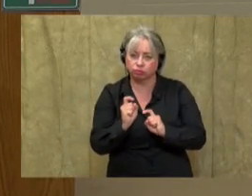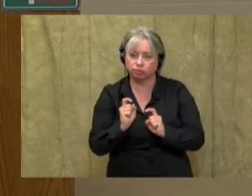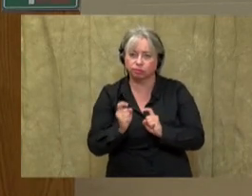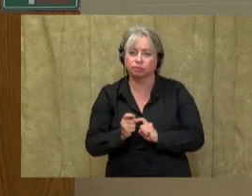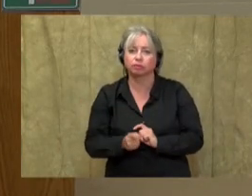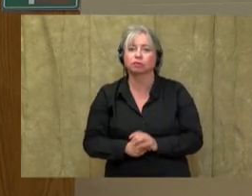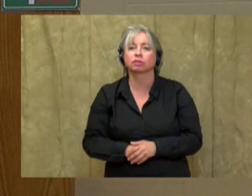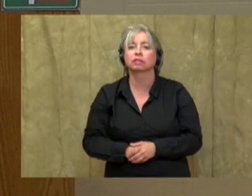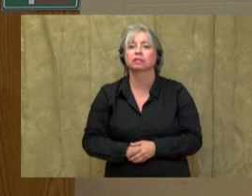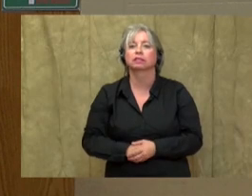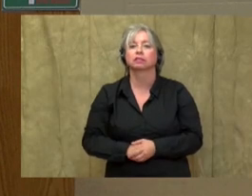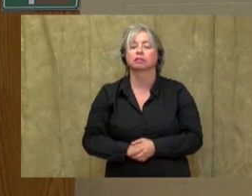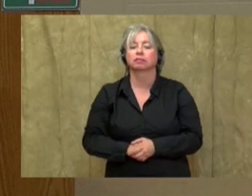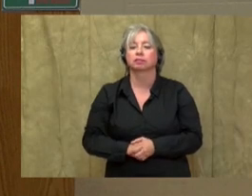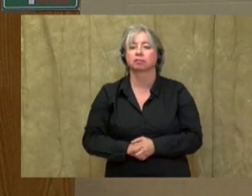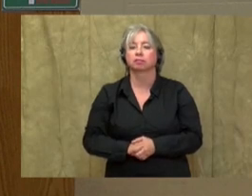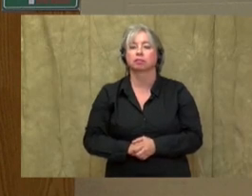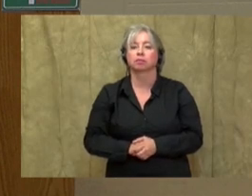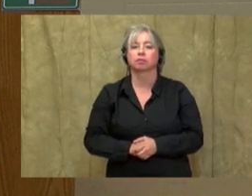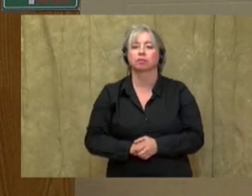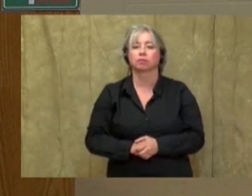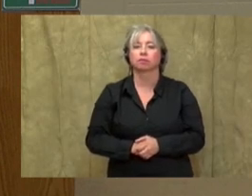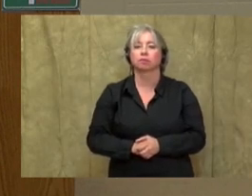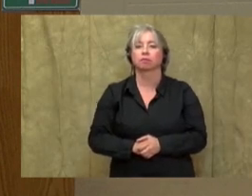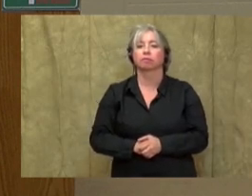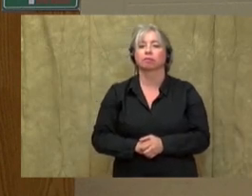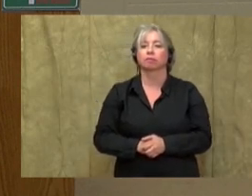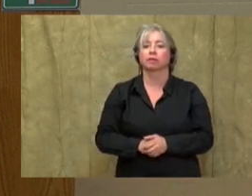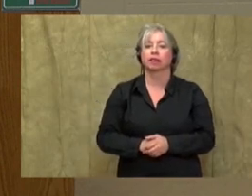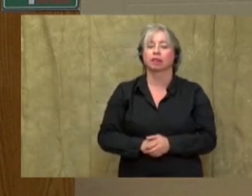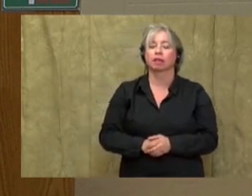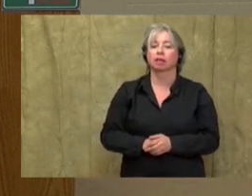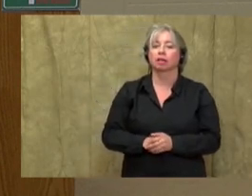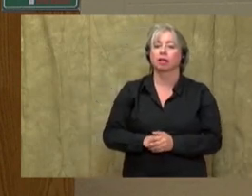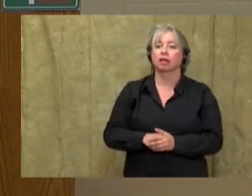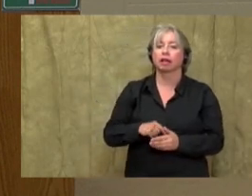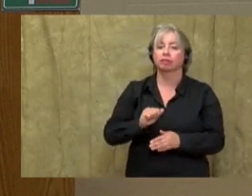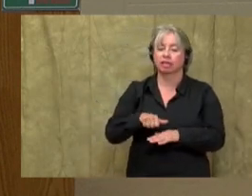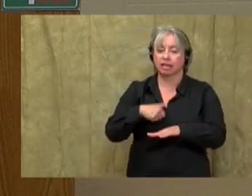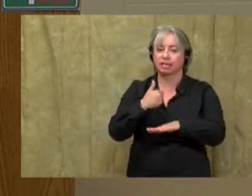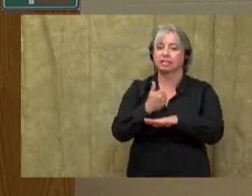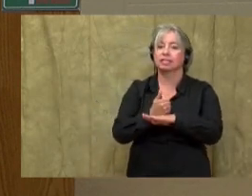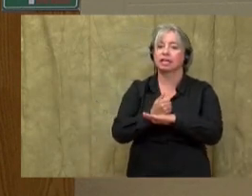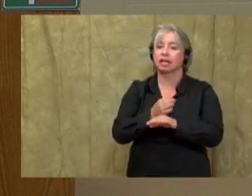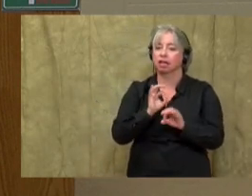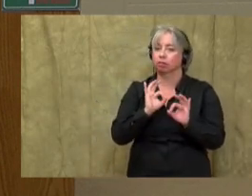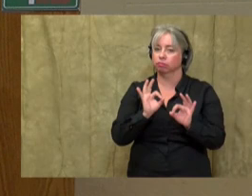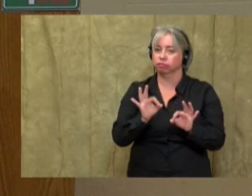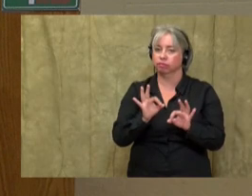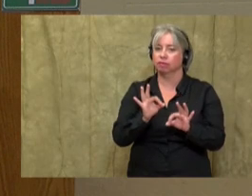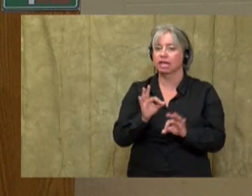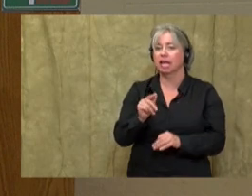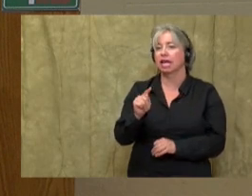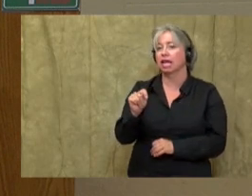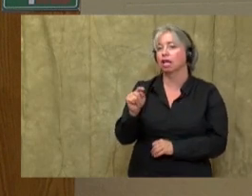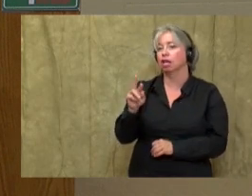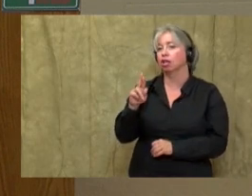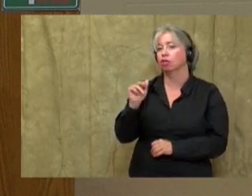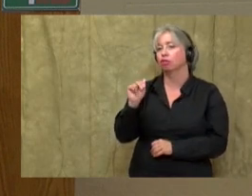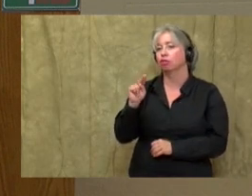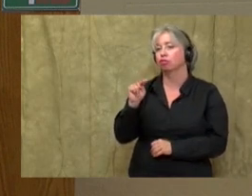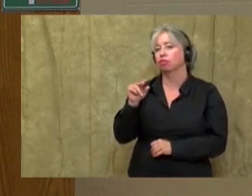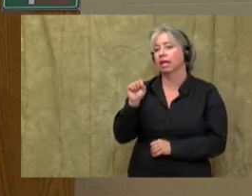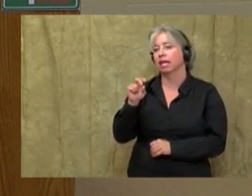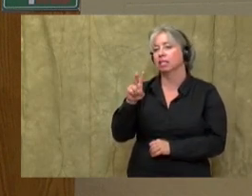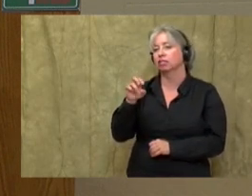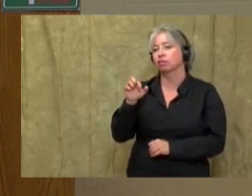would like to see with a transverse wave. So I'm going to make sure my settings are correct. I've got a transverse wave. I have